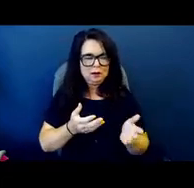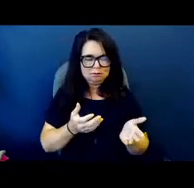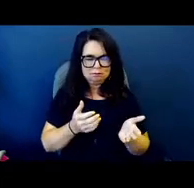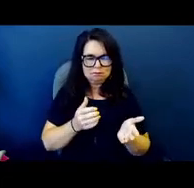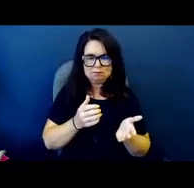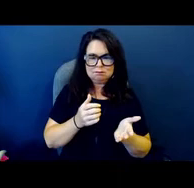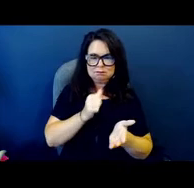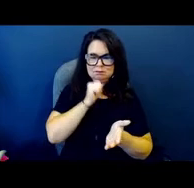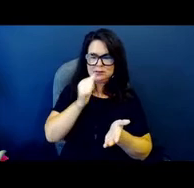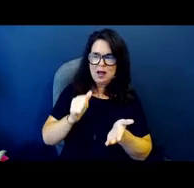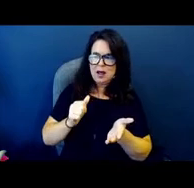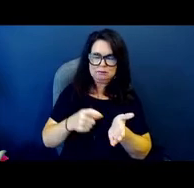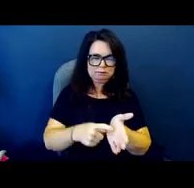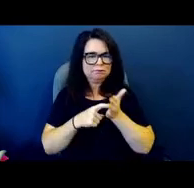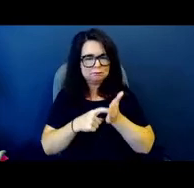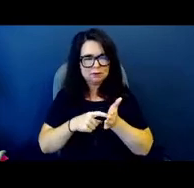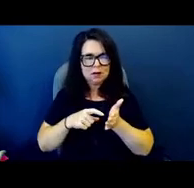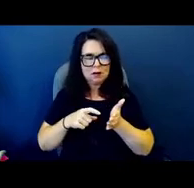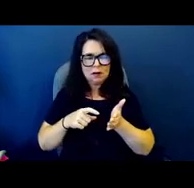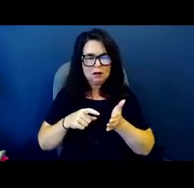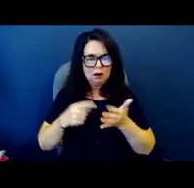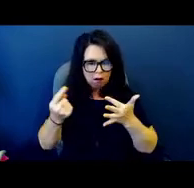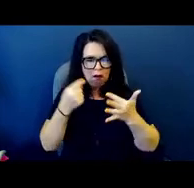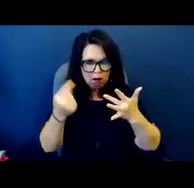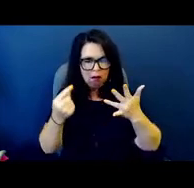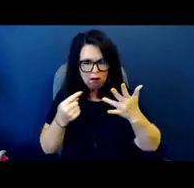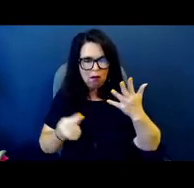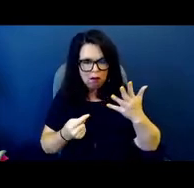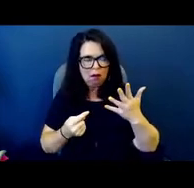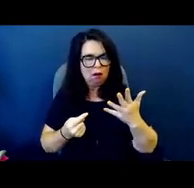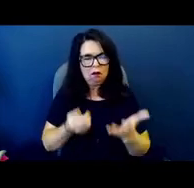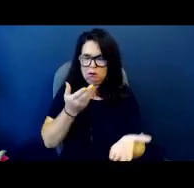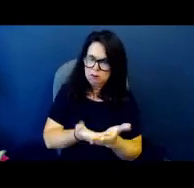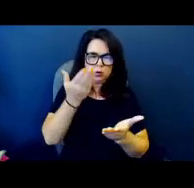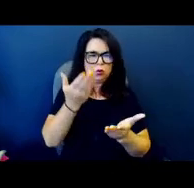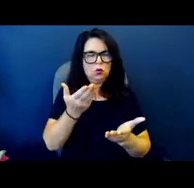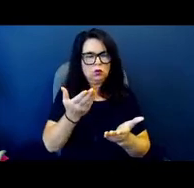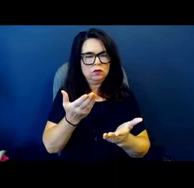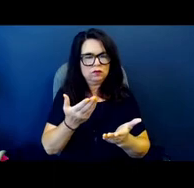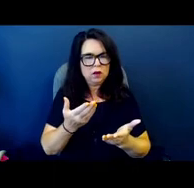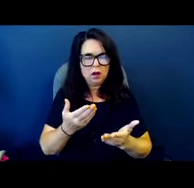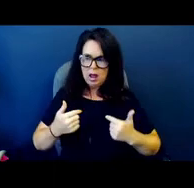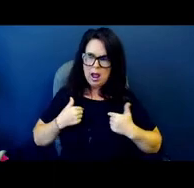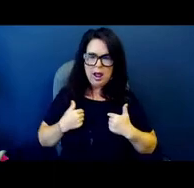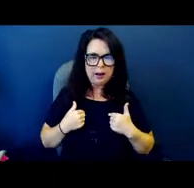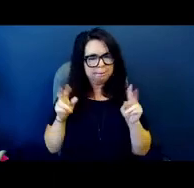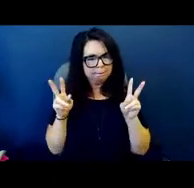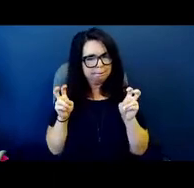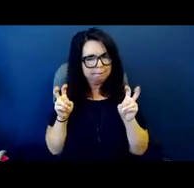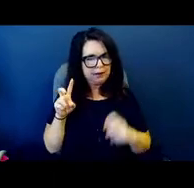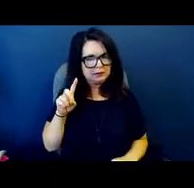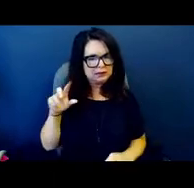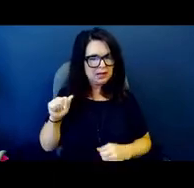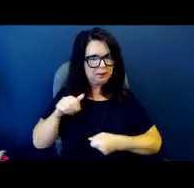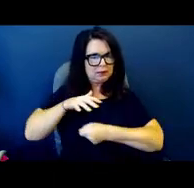have to do all of this work to prove that they're disabled enough to